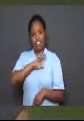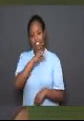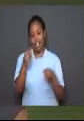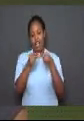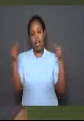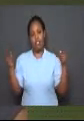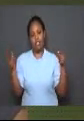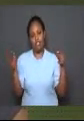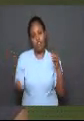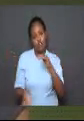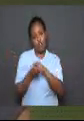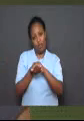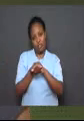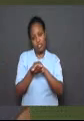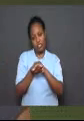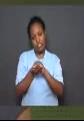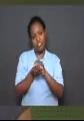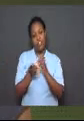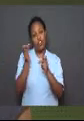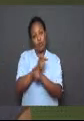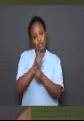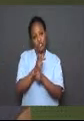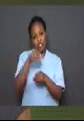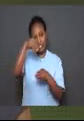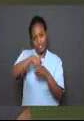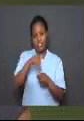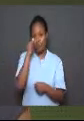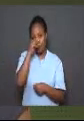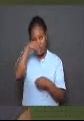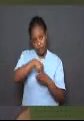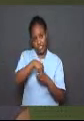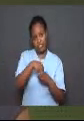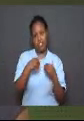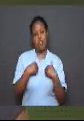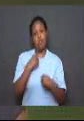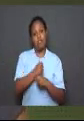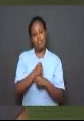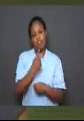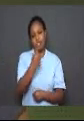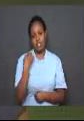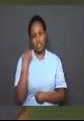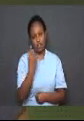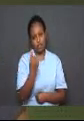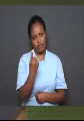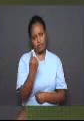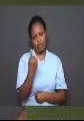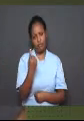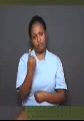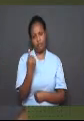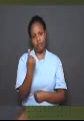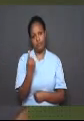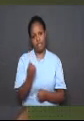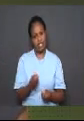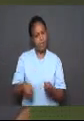and Anti-Corruption Commission in Ethiopia, which stresses that individuals must